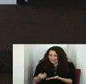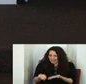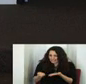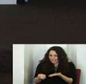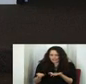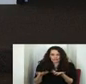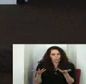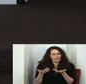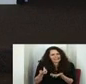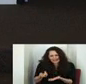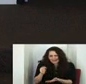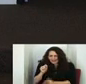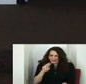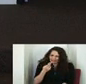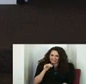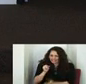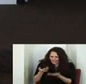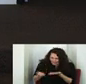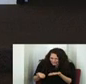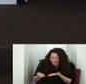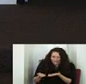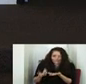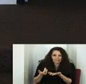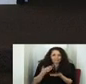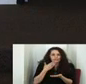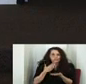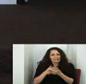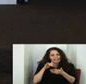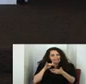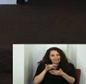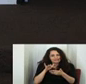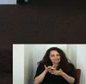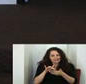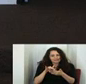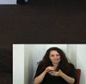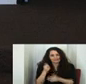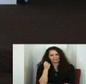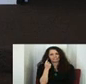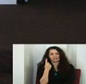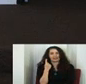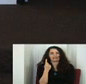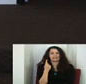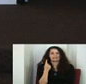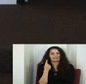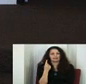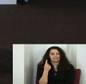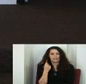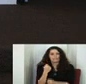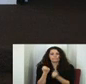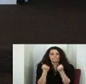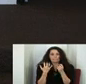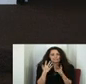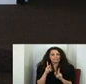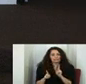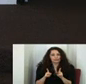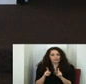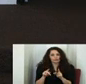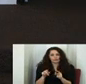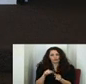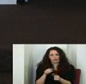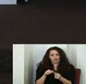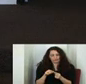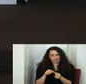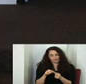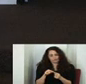great lesson of discernment and of understanding. I'm sure there are many of us as we are facing crossroads